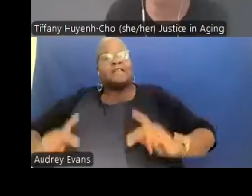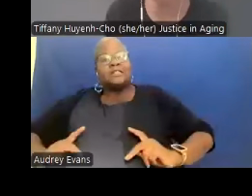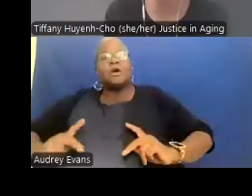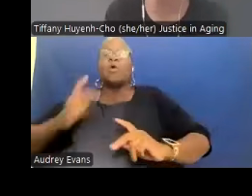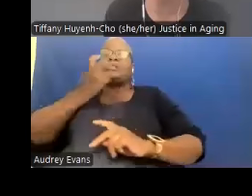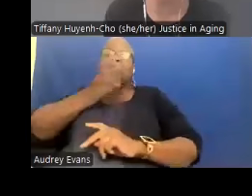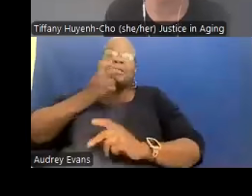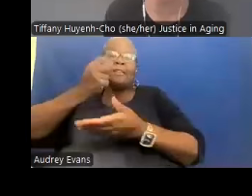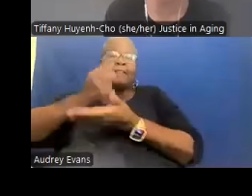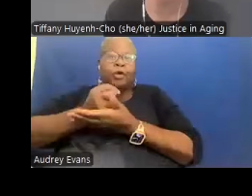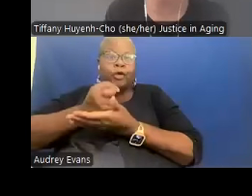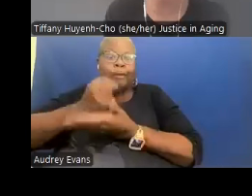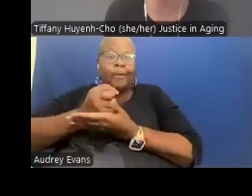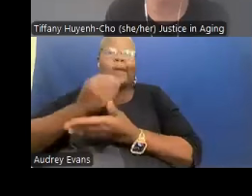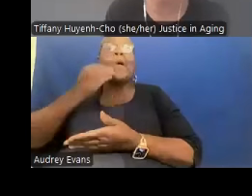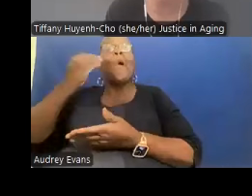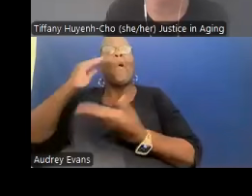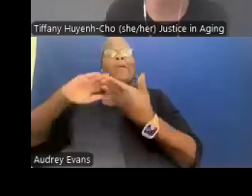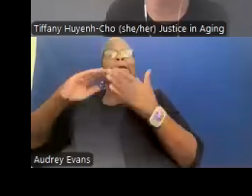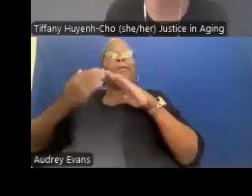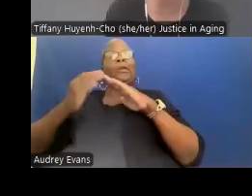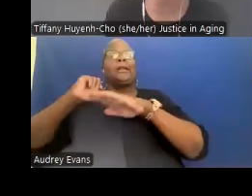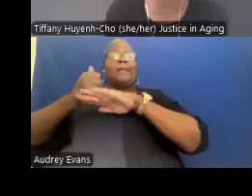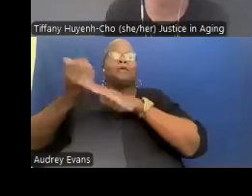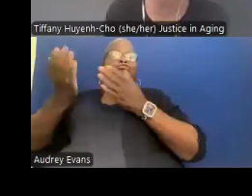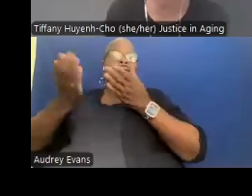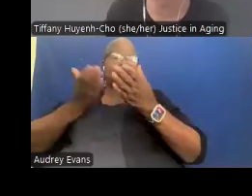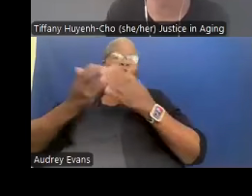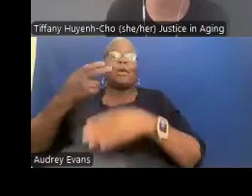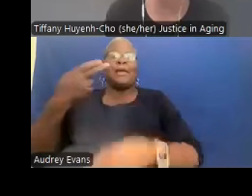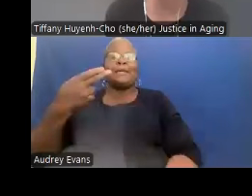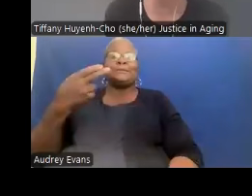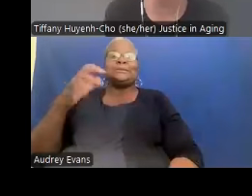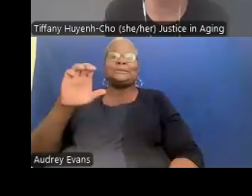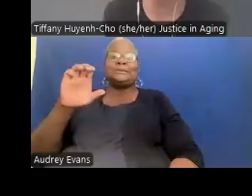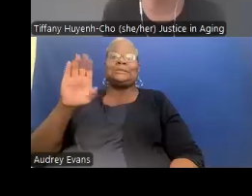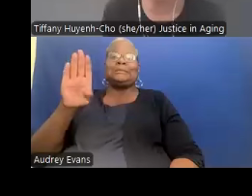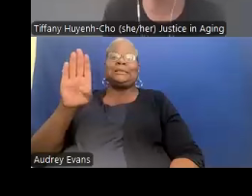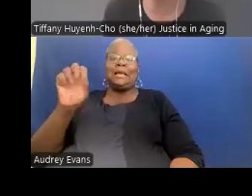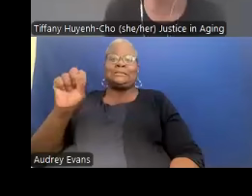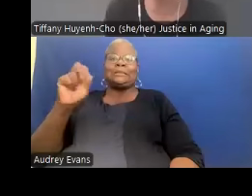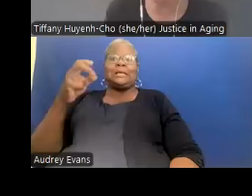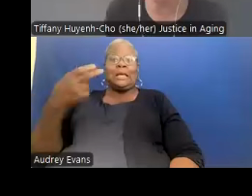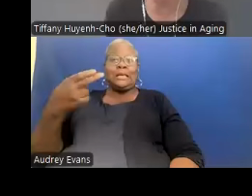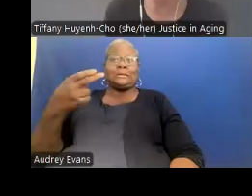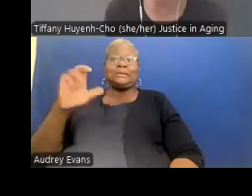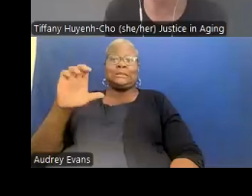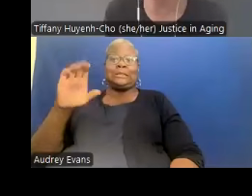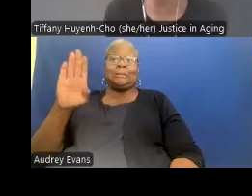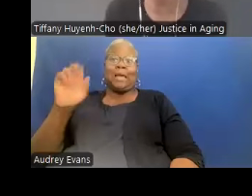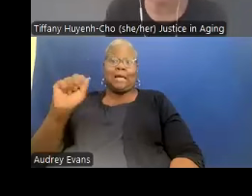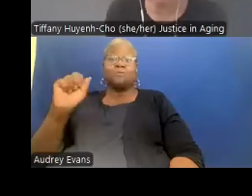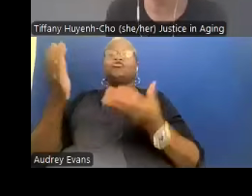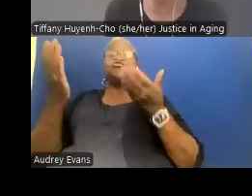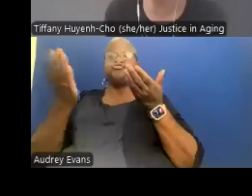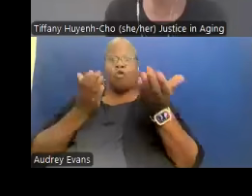therapy, as well as home and community-based services, or HCBS. HCBS are services that help